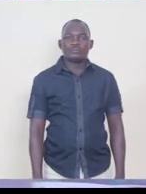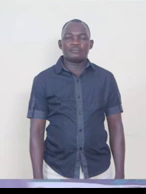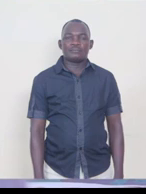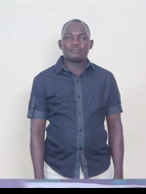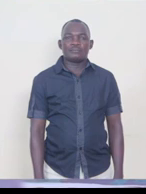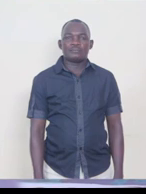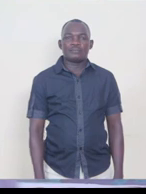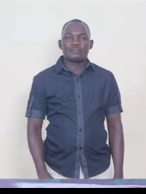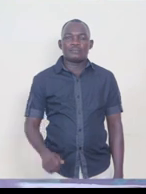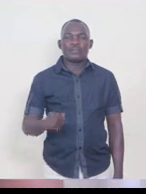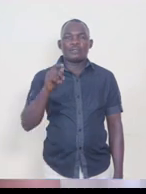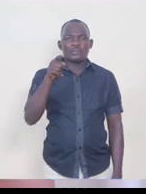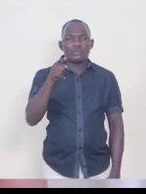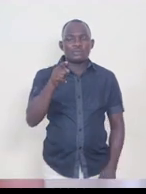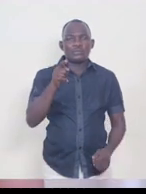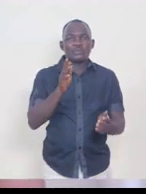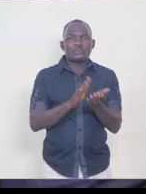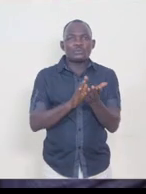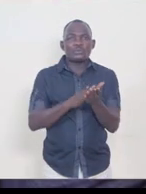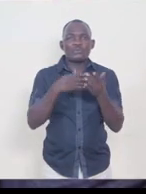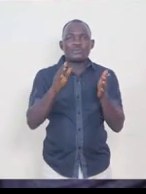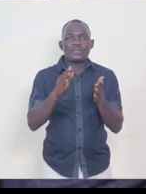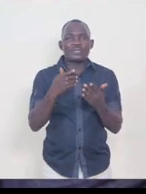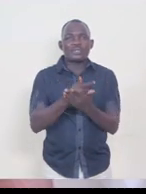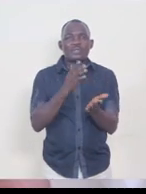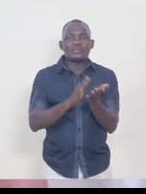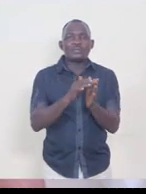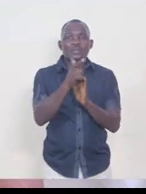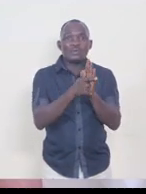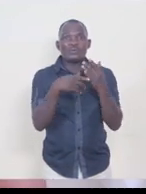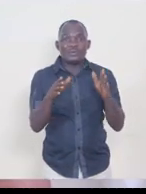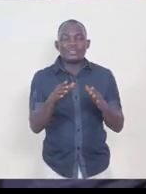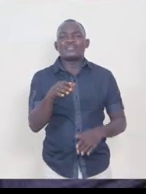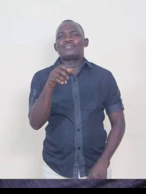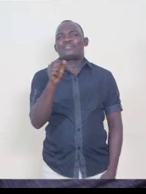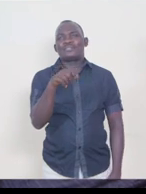You graduated from the Ghana School of Law. Yes, sir. Caught the bar?